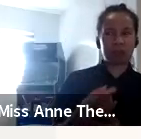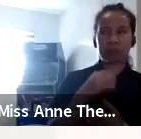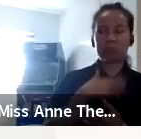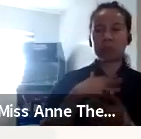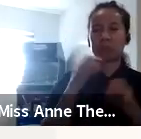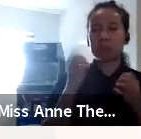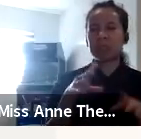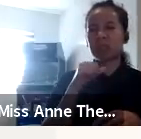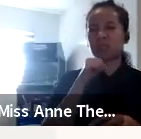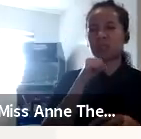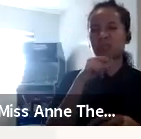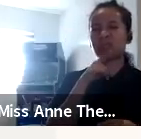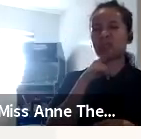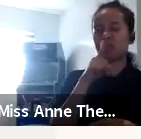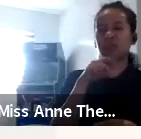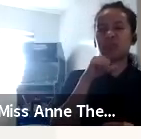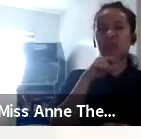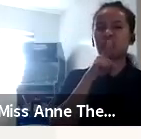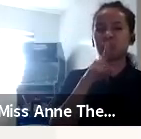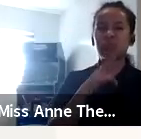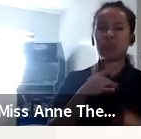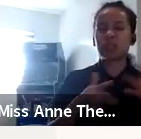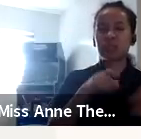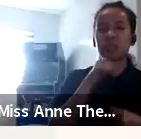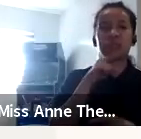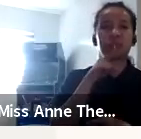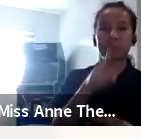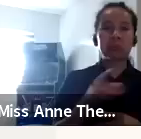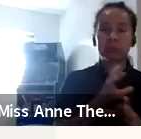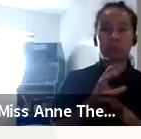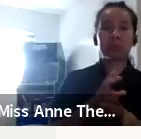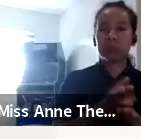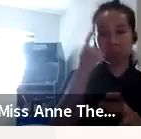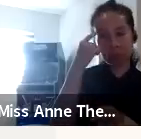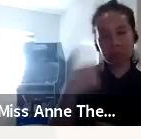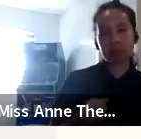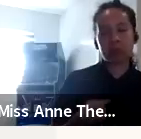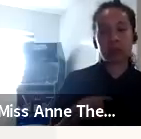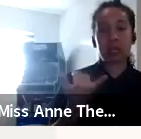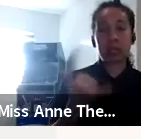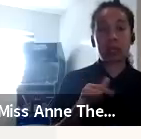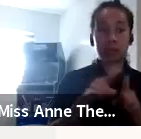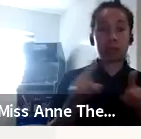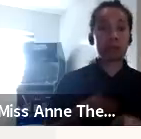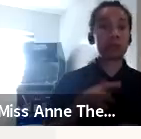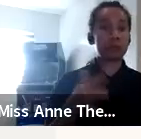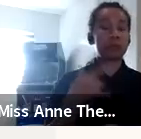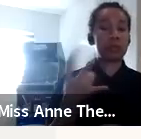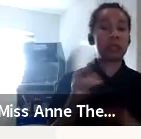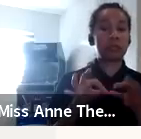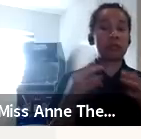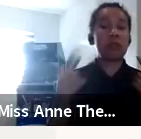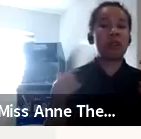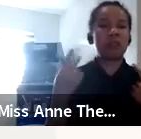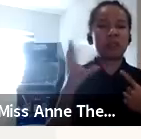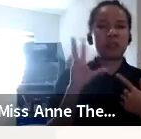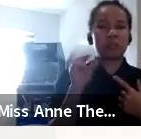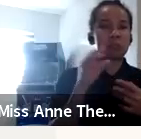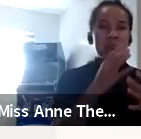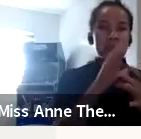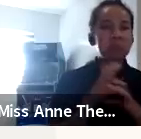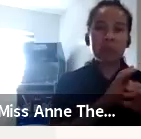are sincere, if you really care for them, they will feel it. They will also feel it if you have no care at